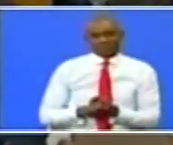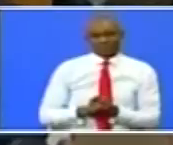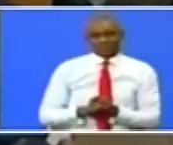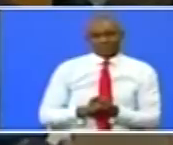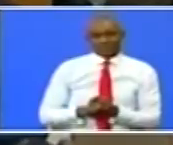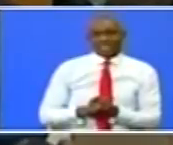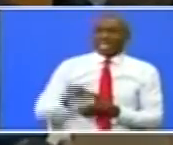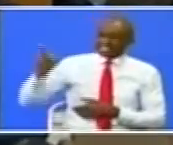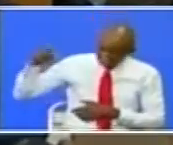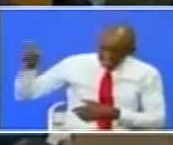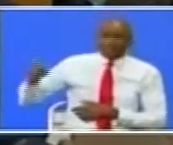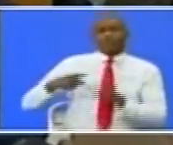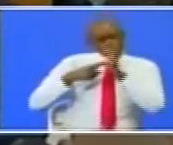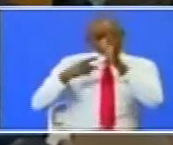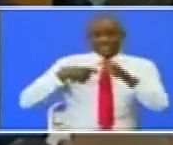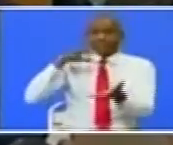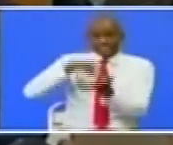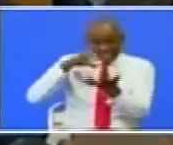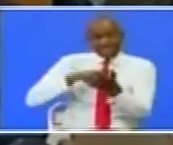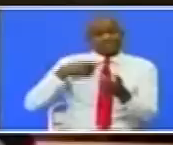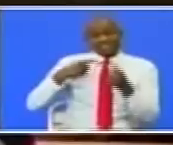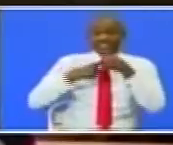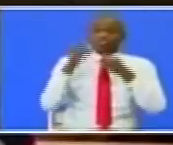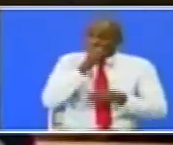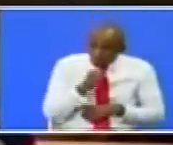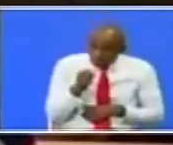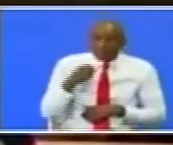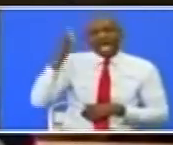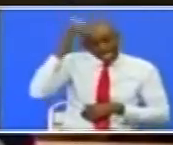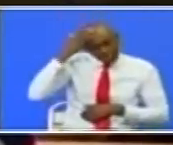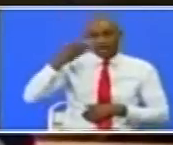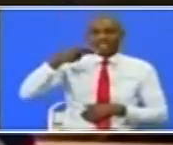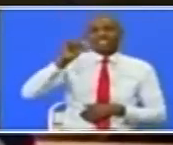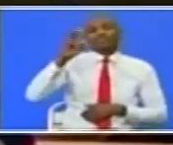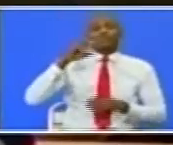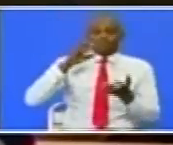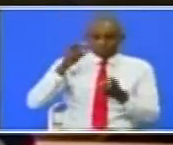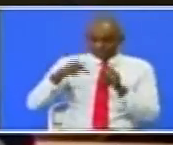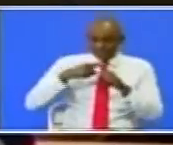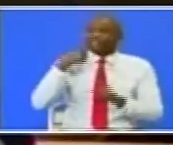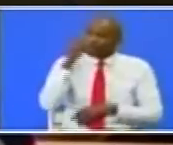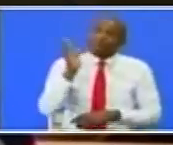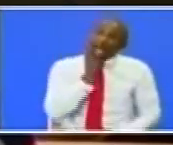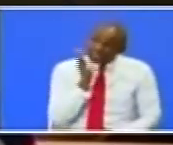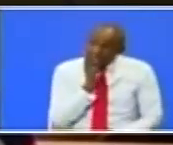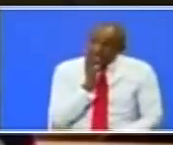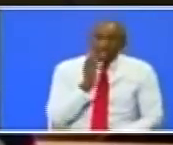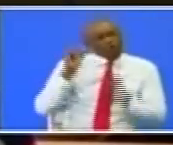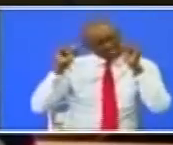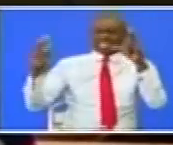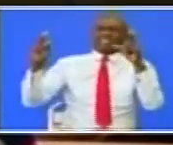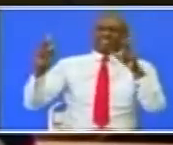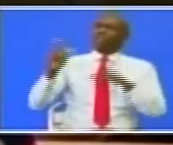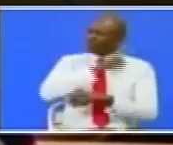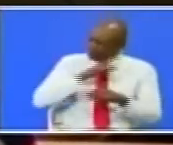She disclosed to me my status when I was 6 years old, early enough to understand. I told her, Mom, it's okay,